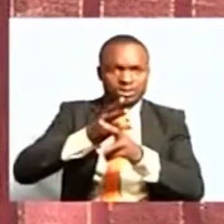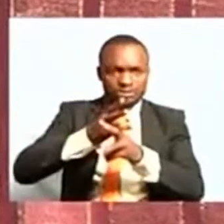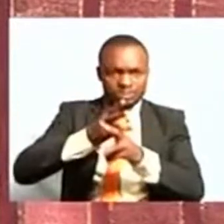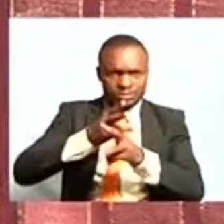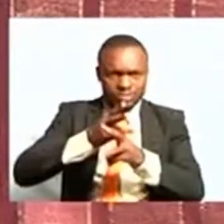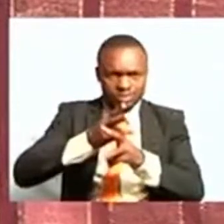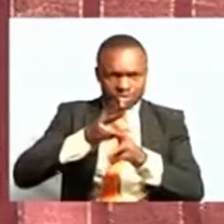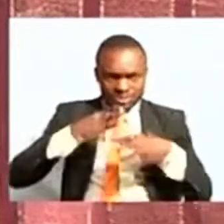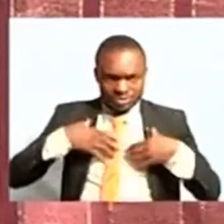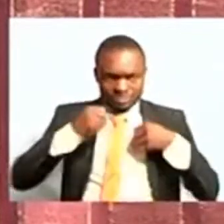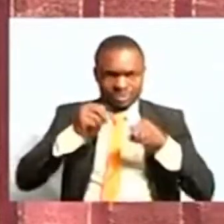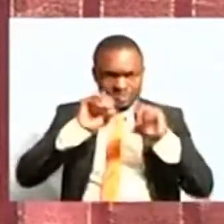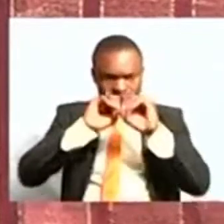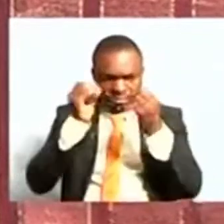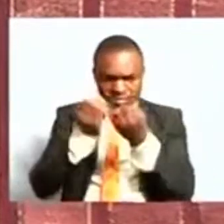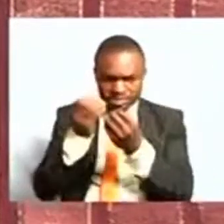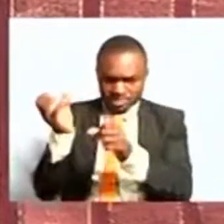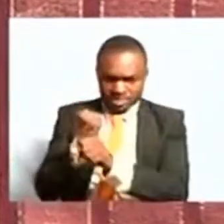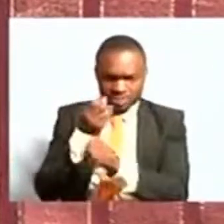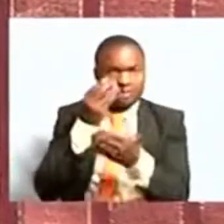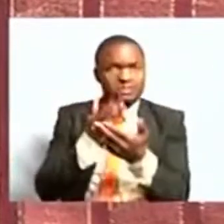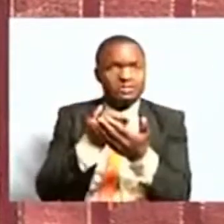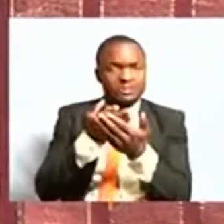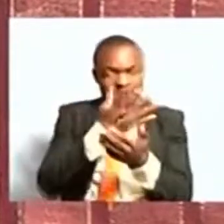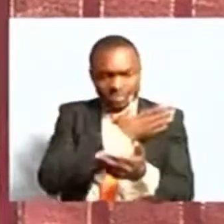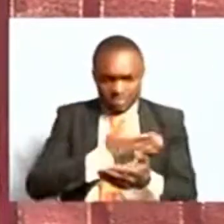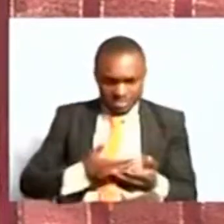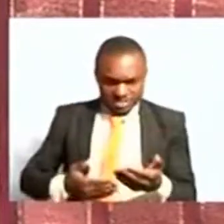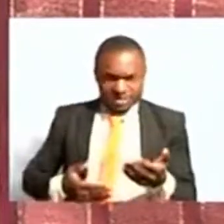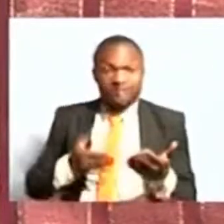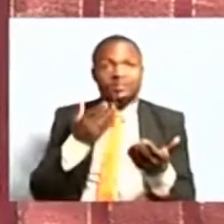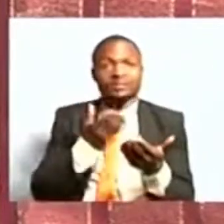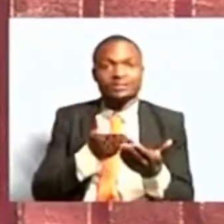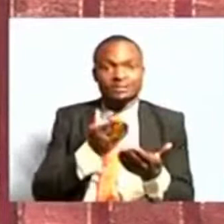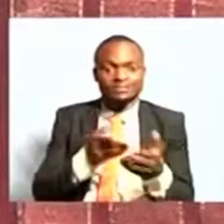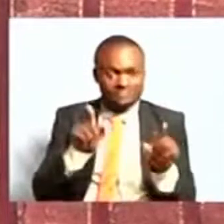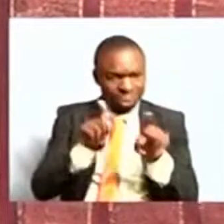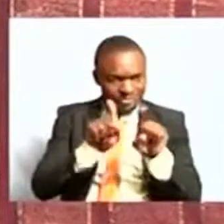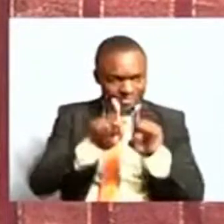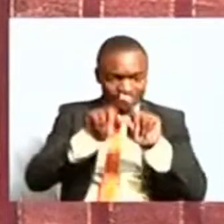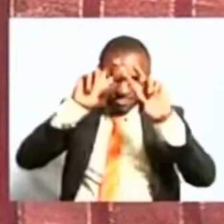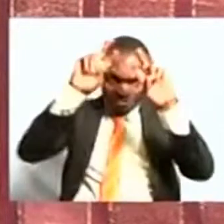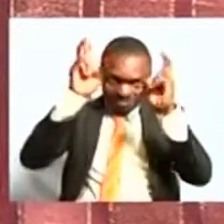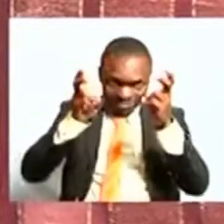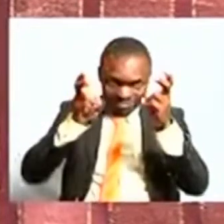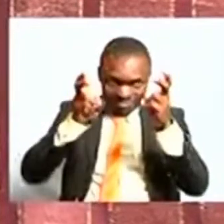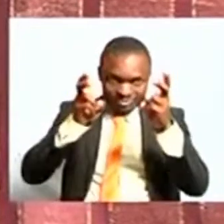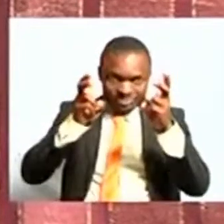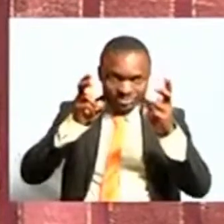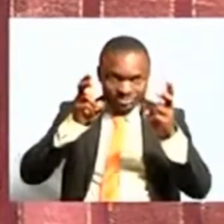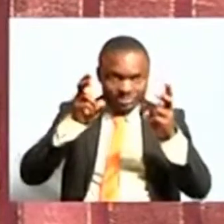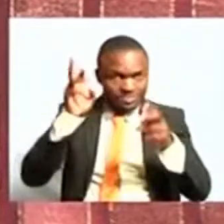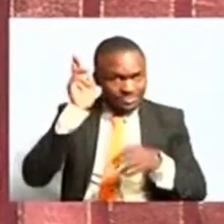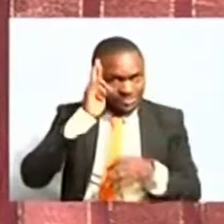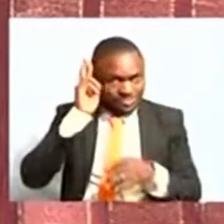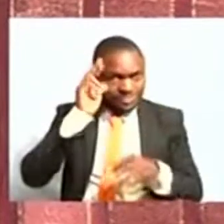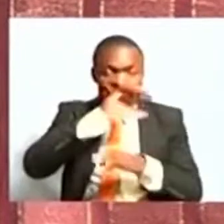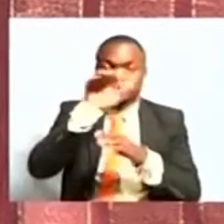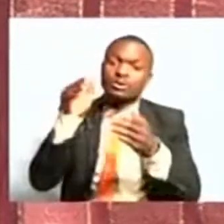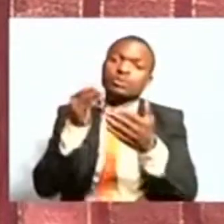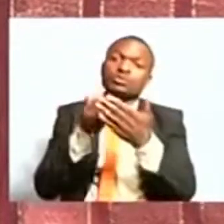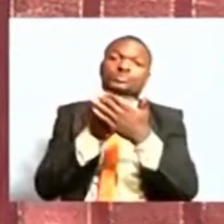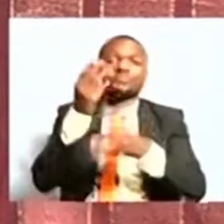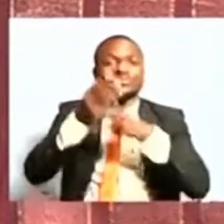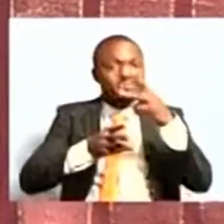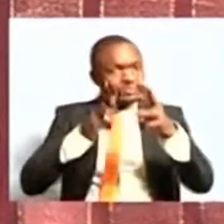this seriously. So this theme is actually the same theme that is commemorated worldwide. Okay.